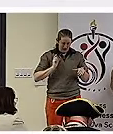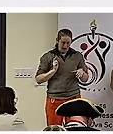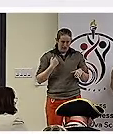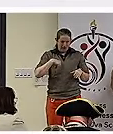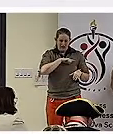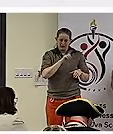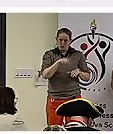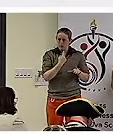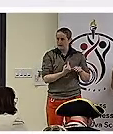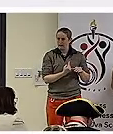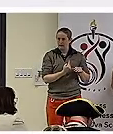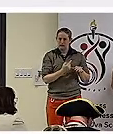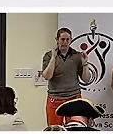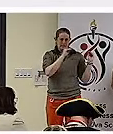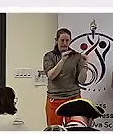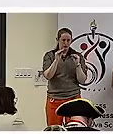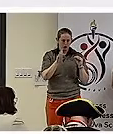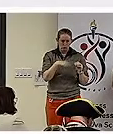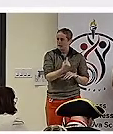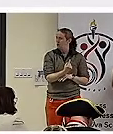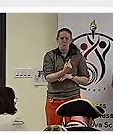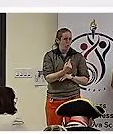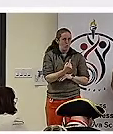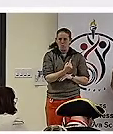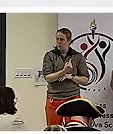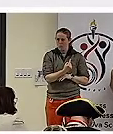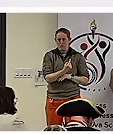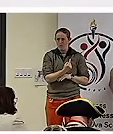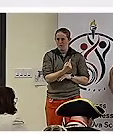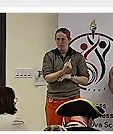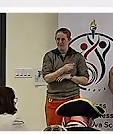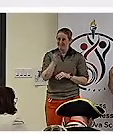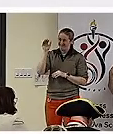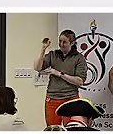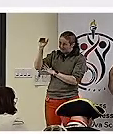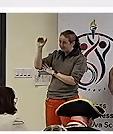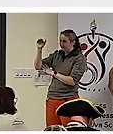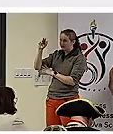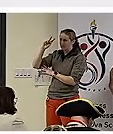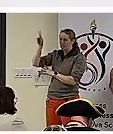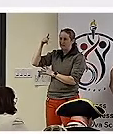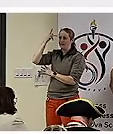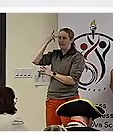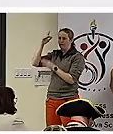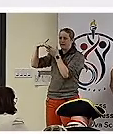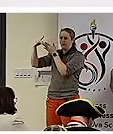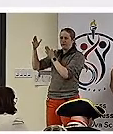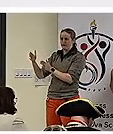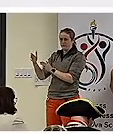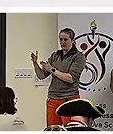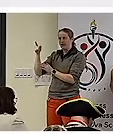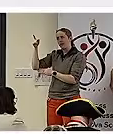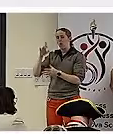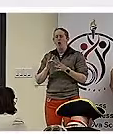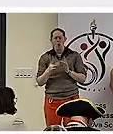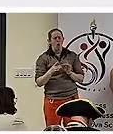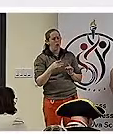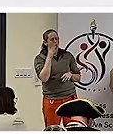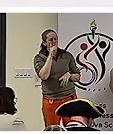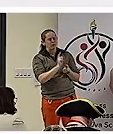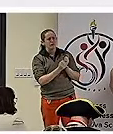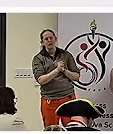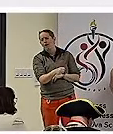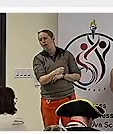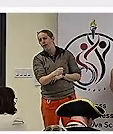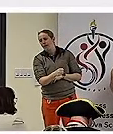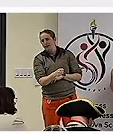or education of political leaders saying that they're going to change the narrative.